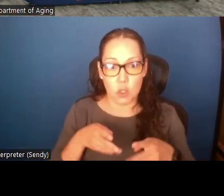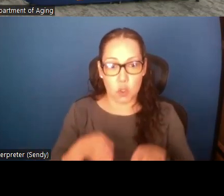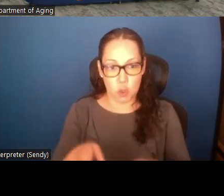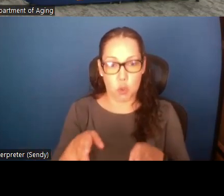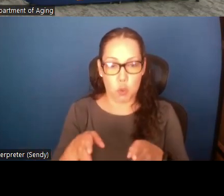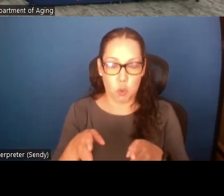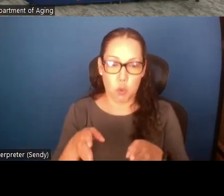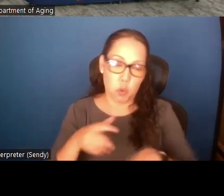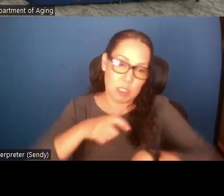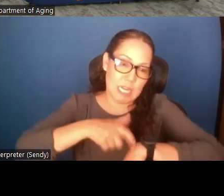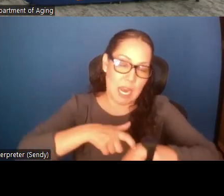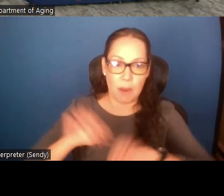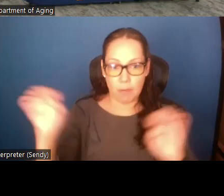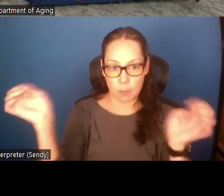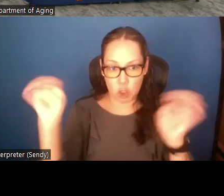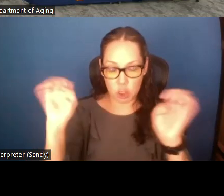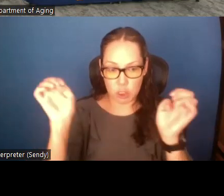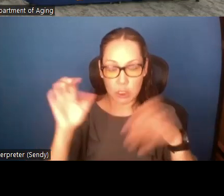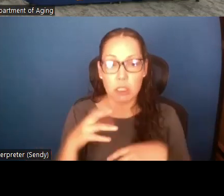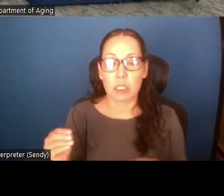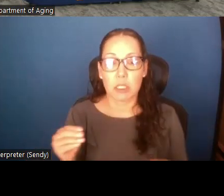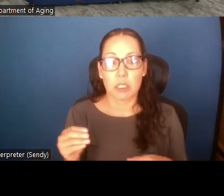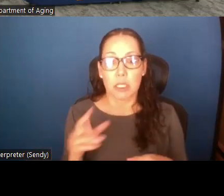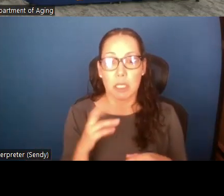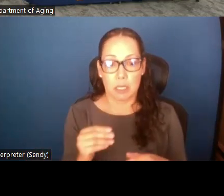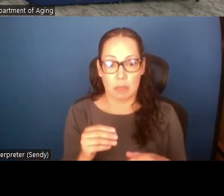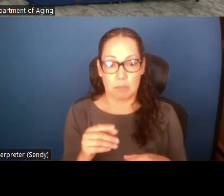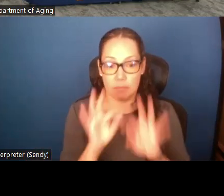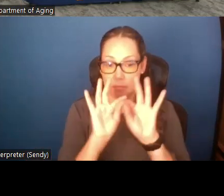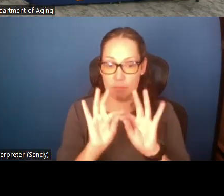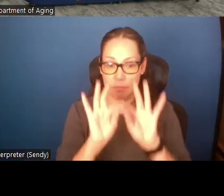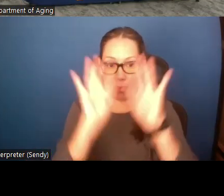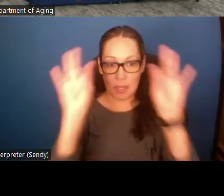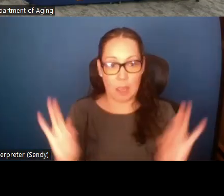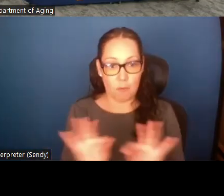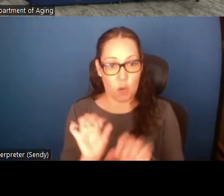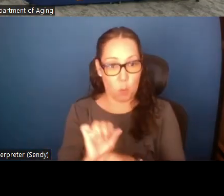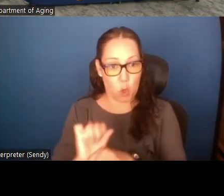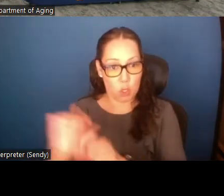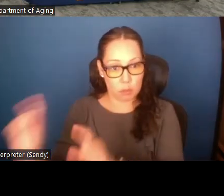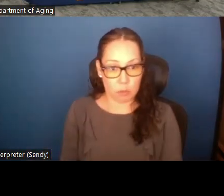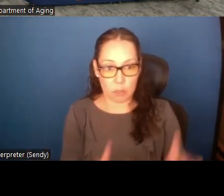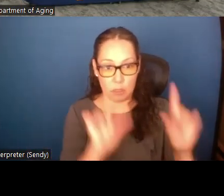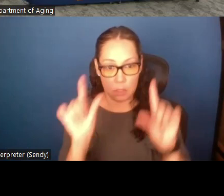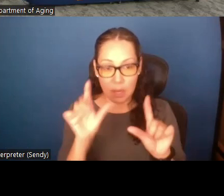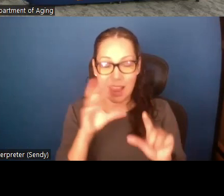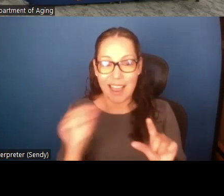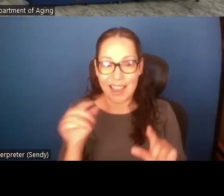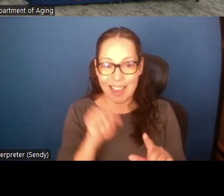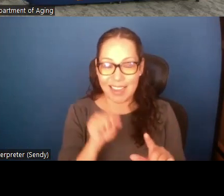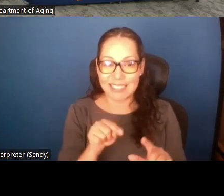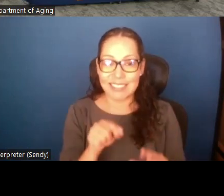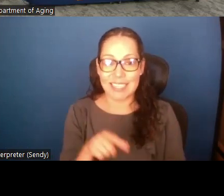Principle 3 basically articulates that proposed framework would include residents' access to timely appeals and a